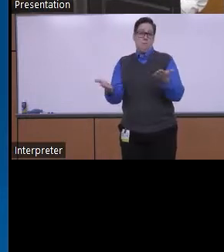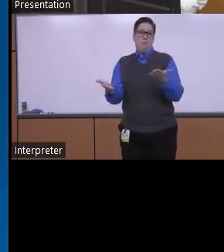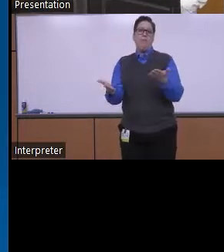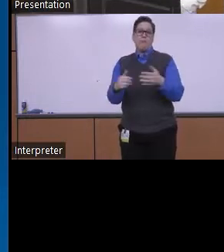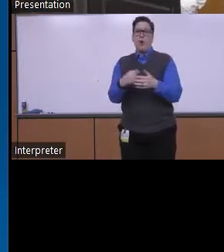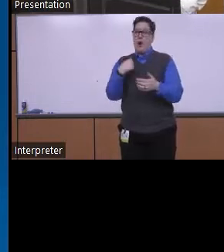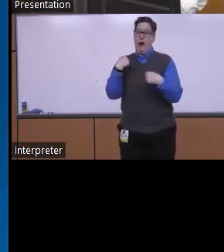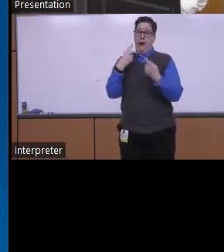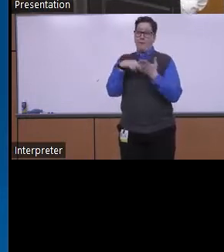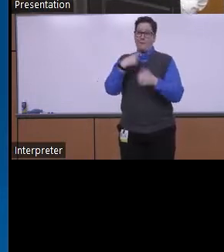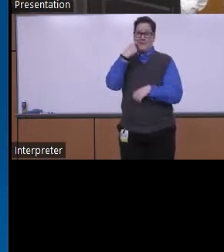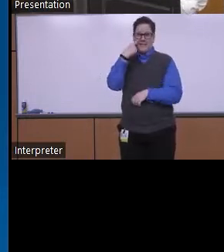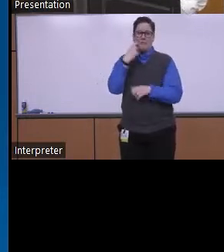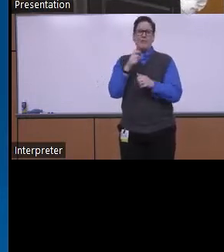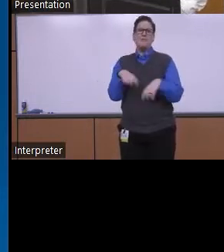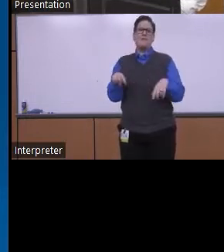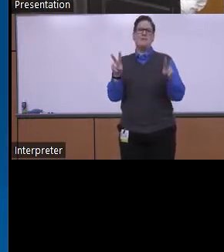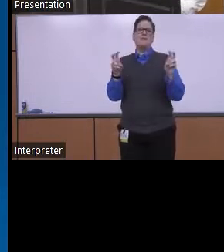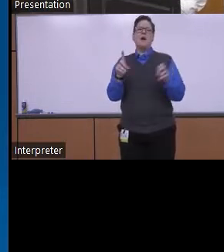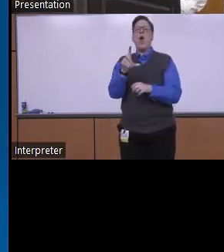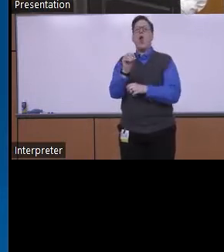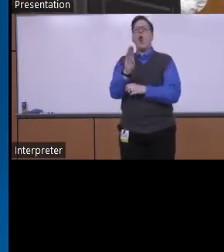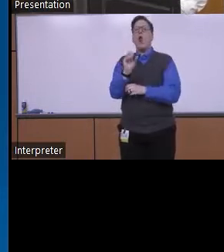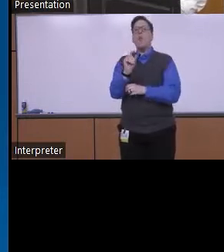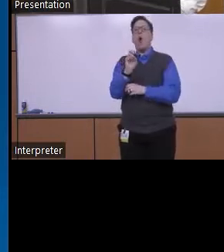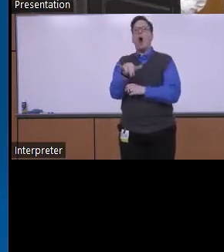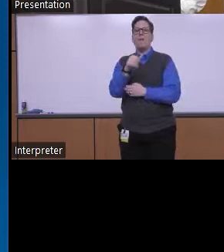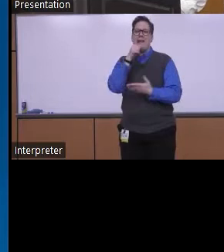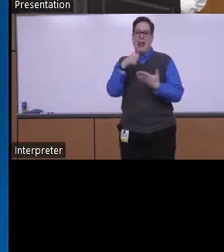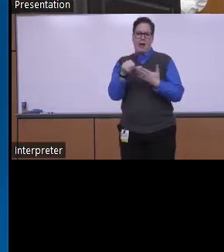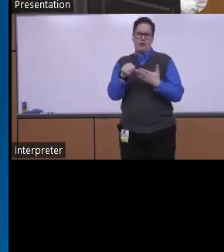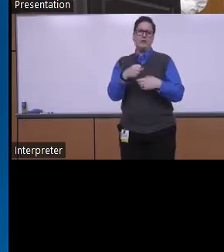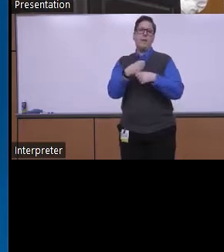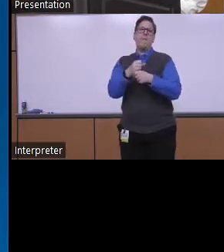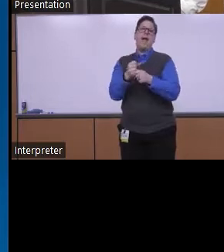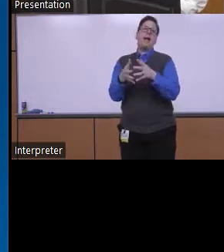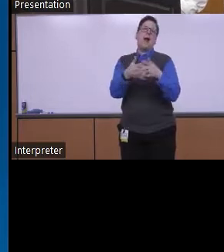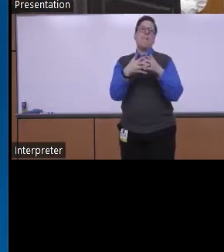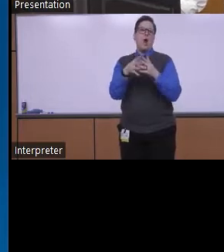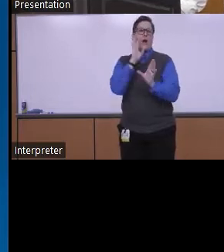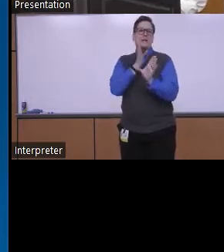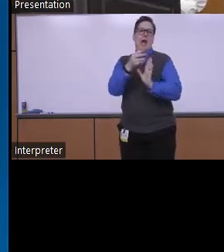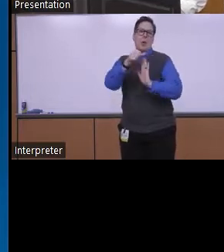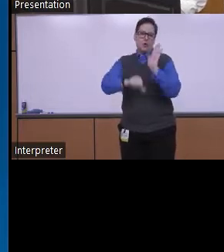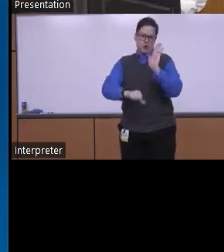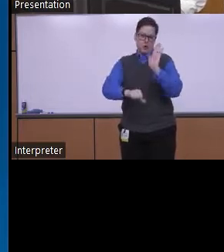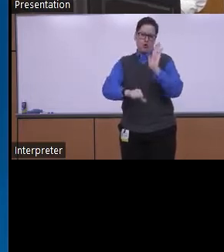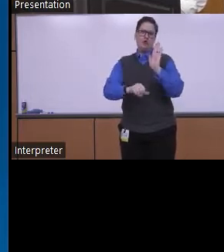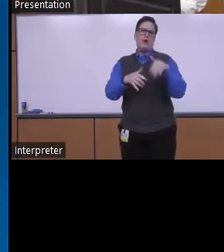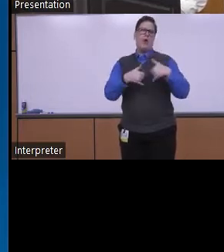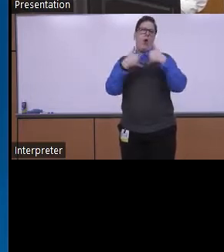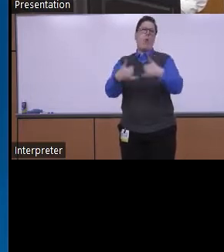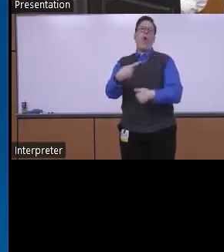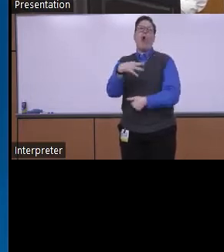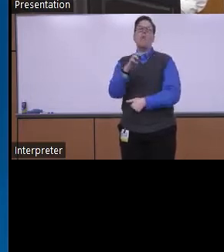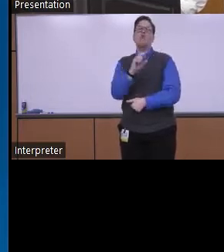which I've been reading recently, The Lobotomy Letters, The Making of American Psychosurgery, which was awarded the